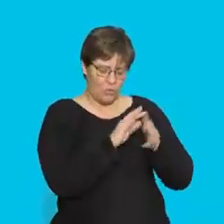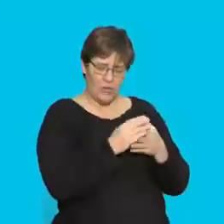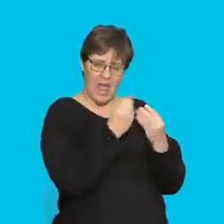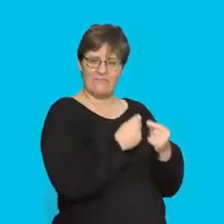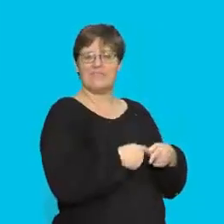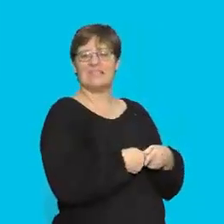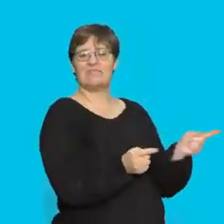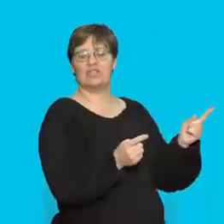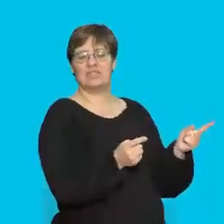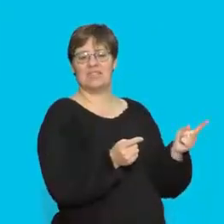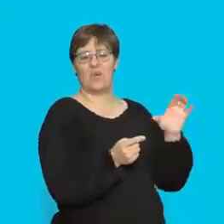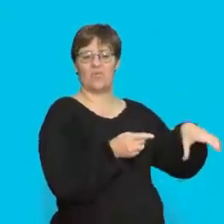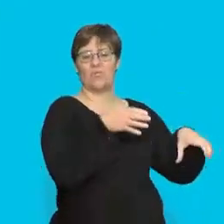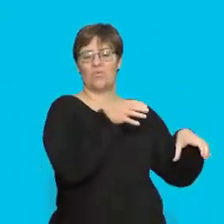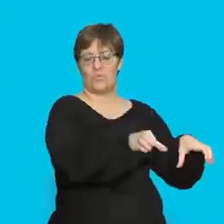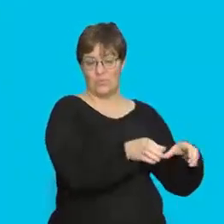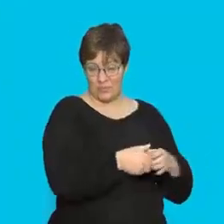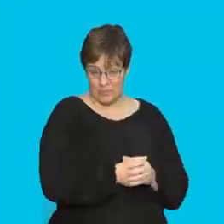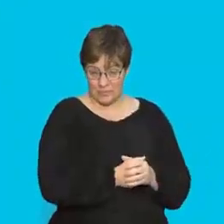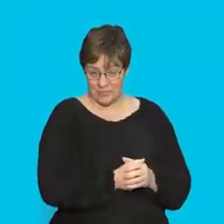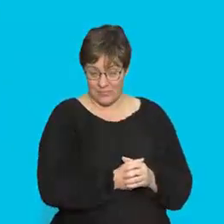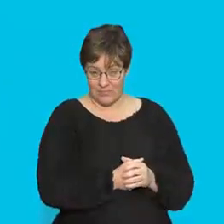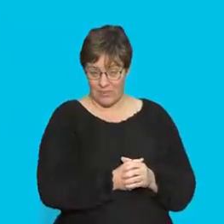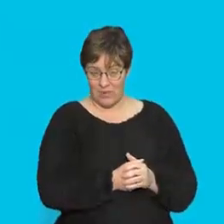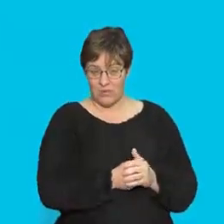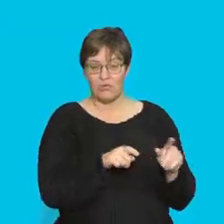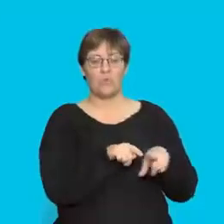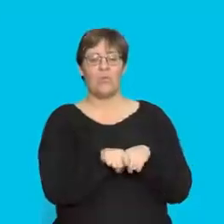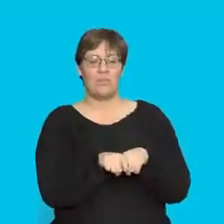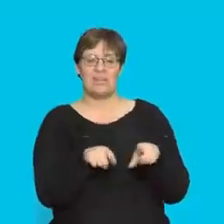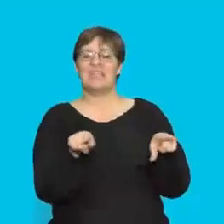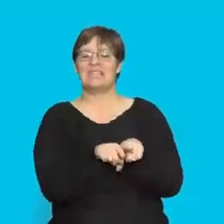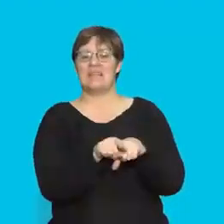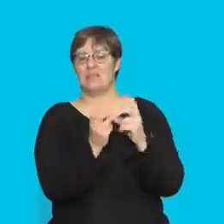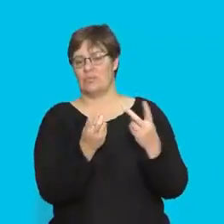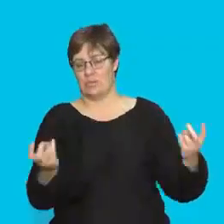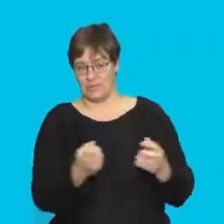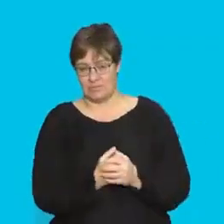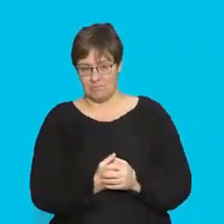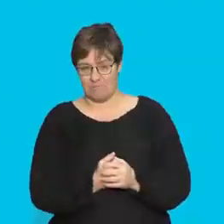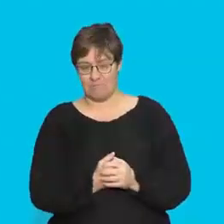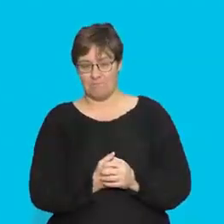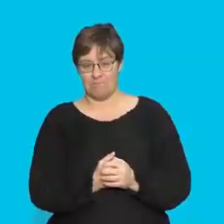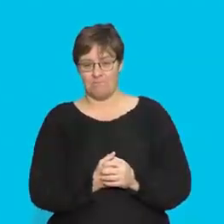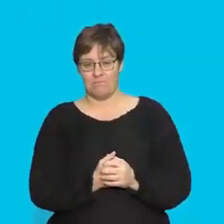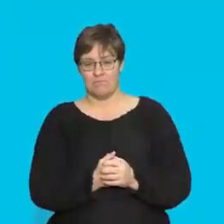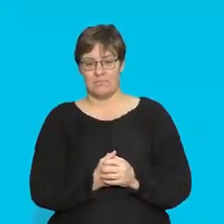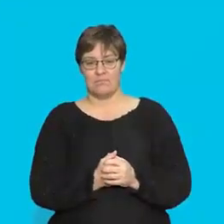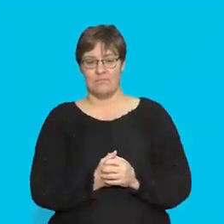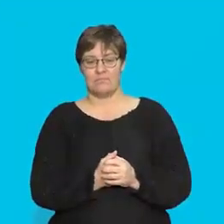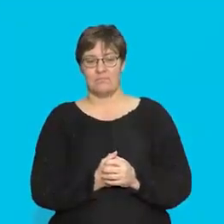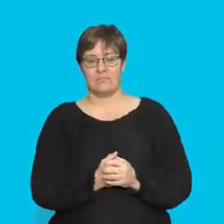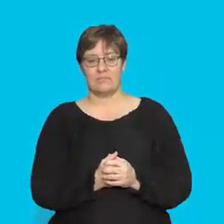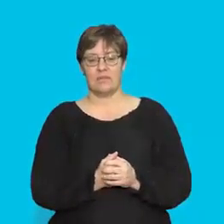least two different populations or two different species at the very least competing for that